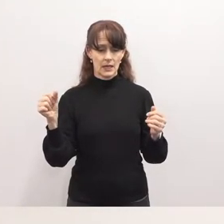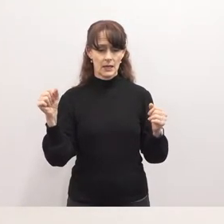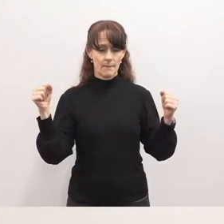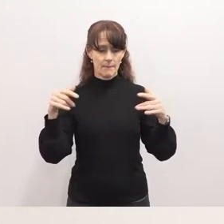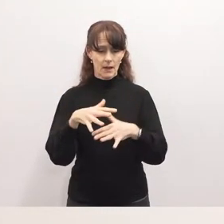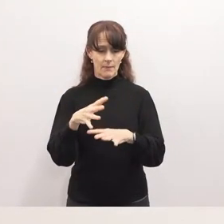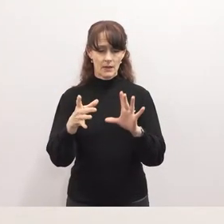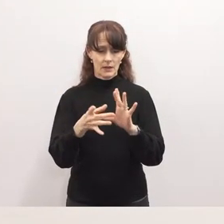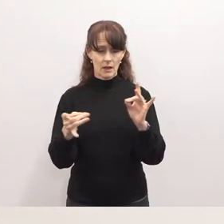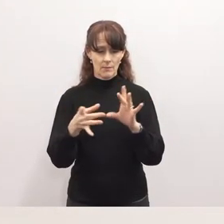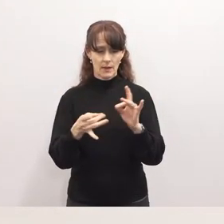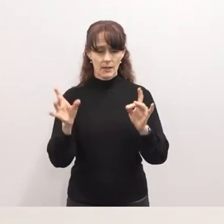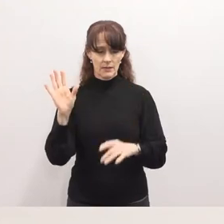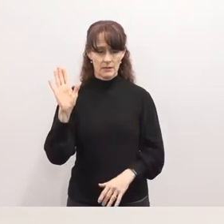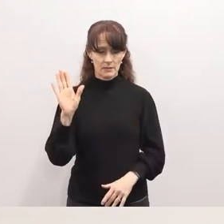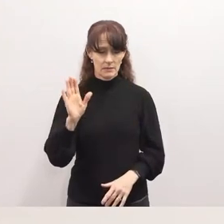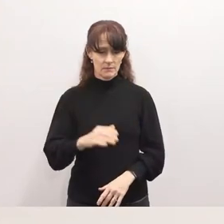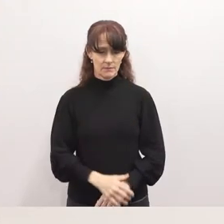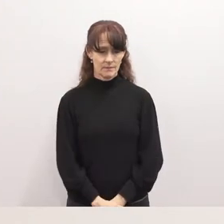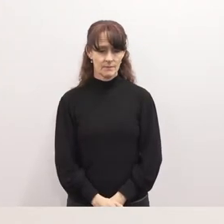comments?